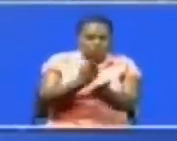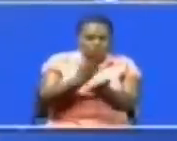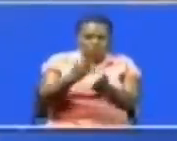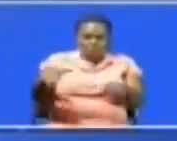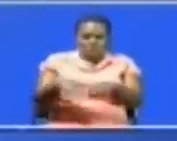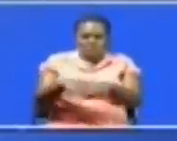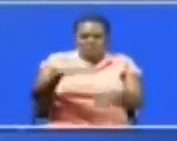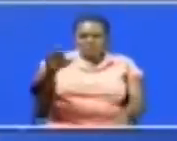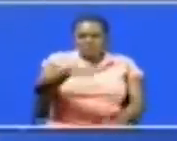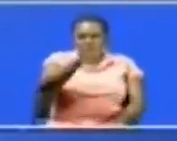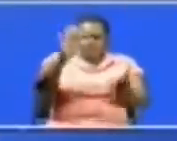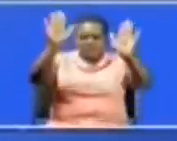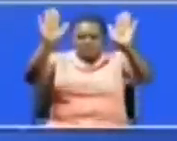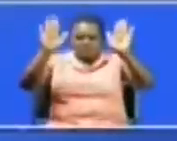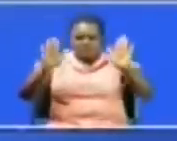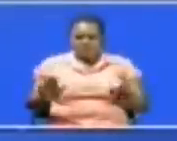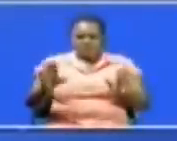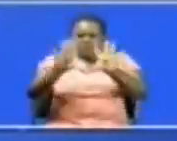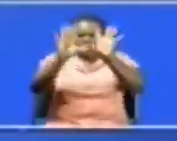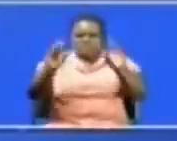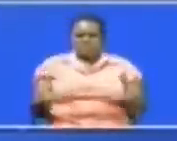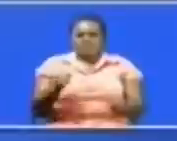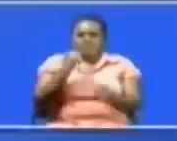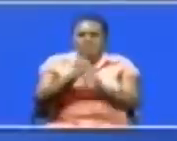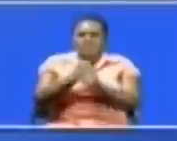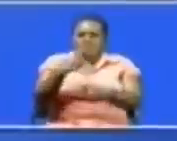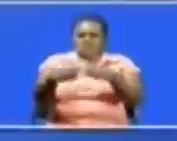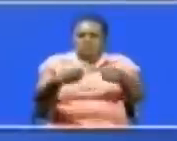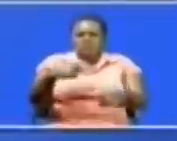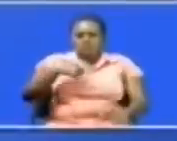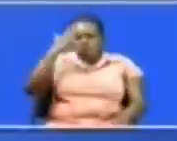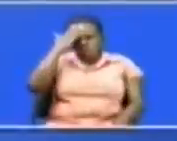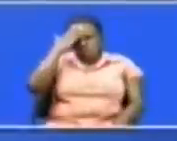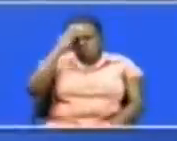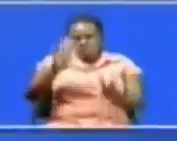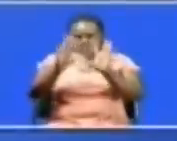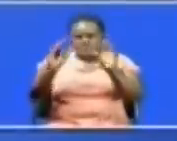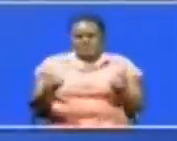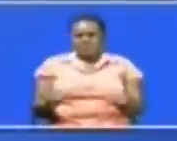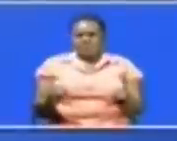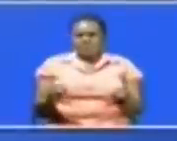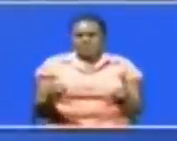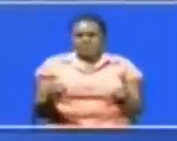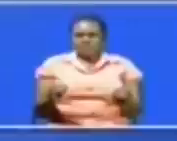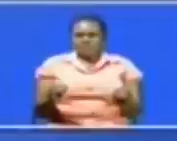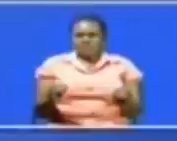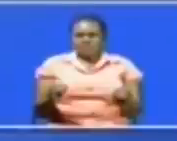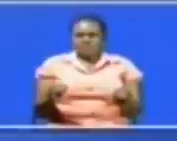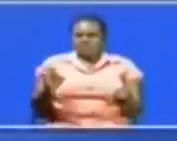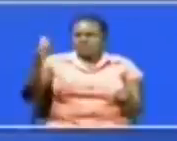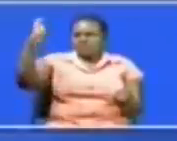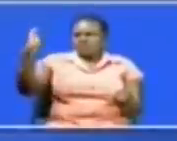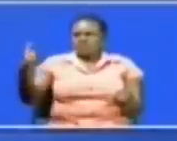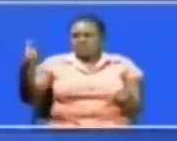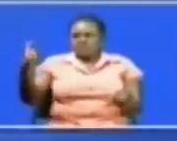of parliament play a key role in the budget making process, we know that these budgets, especially budgets by the executive arm